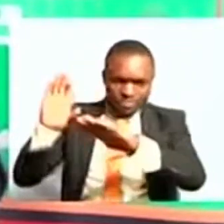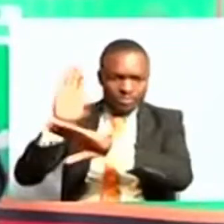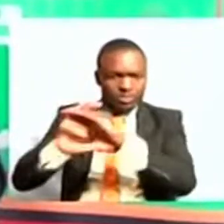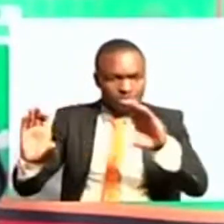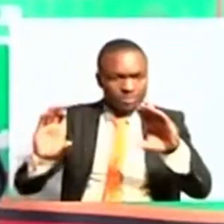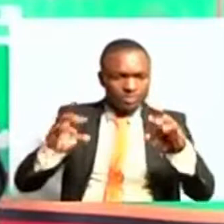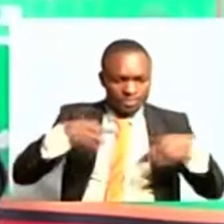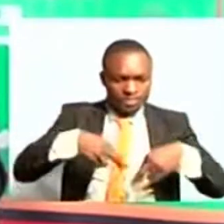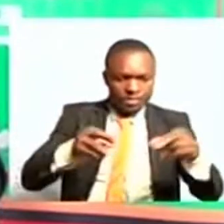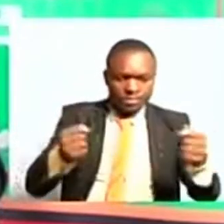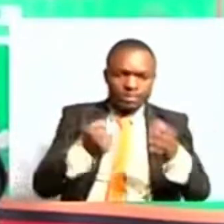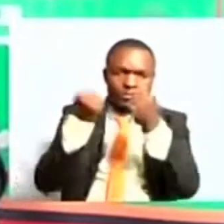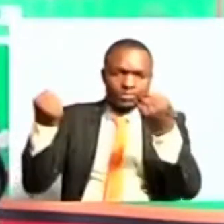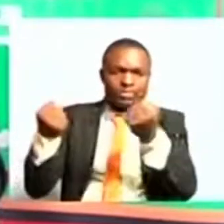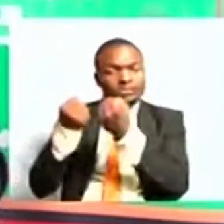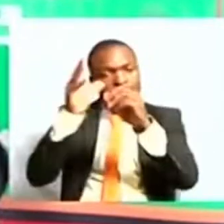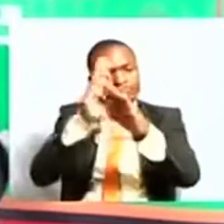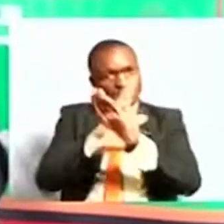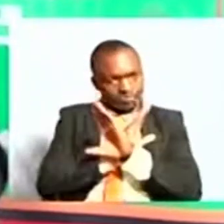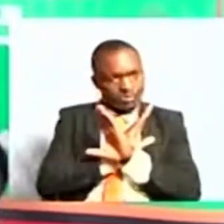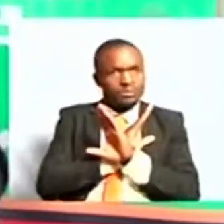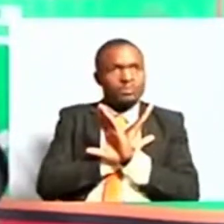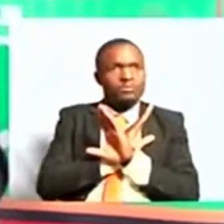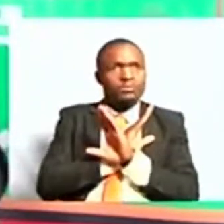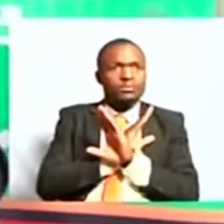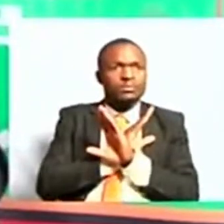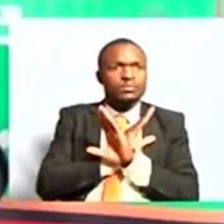accidents in Zambia that